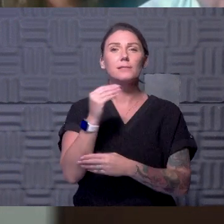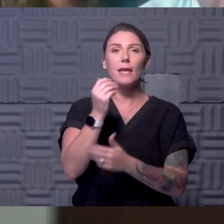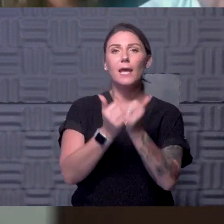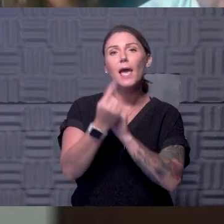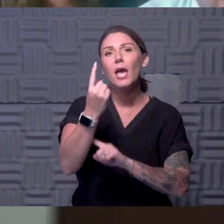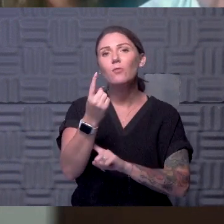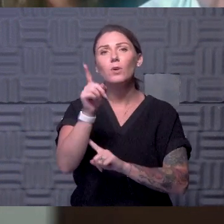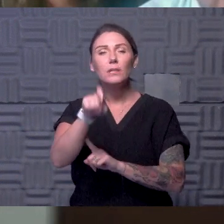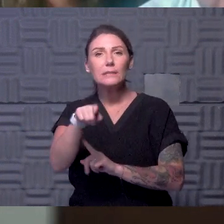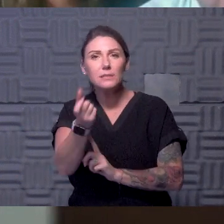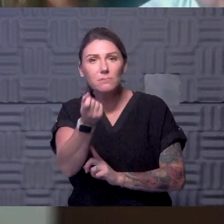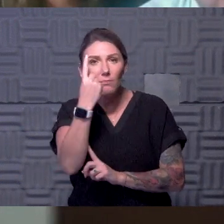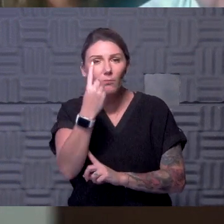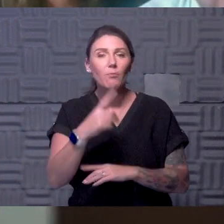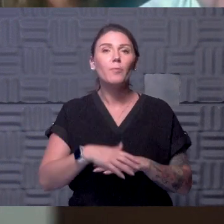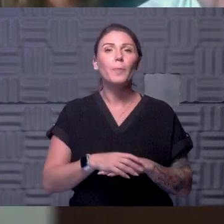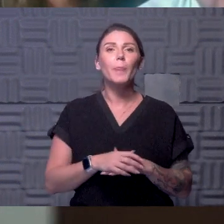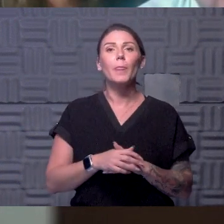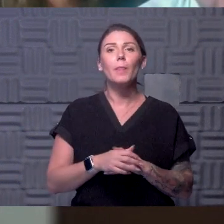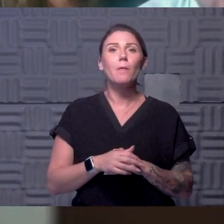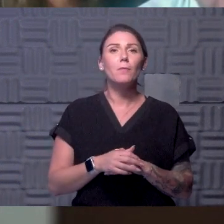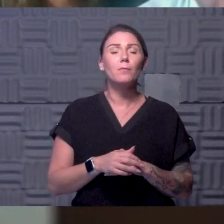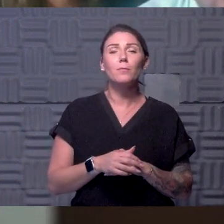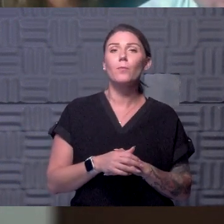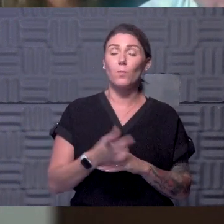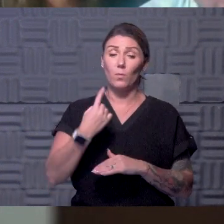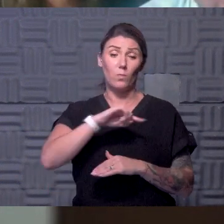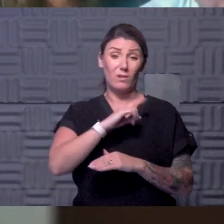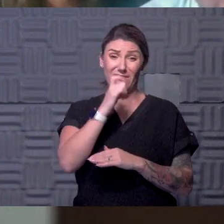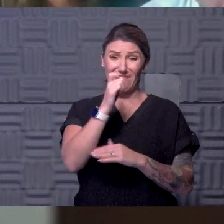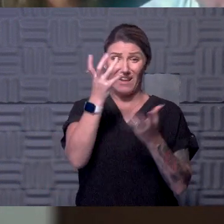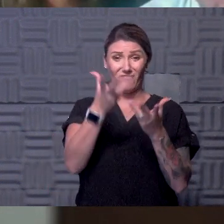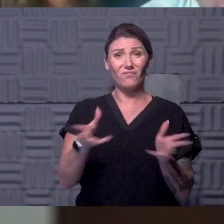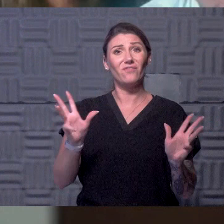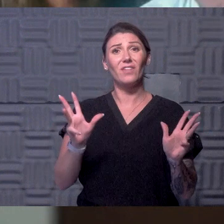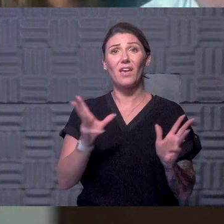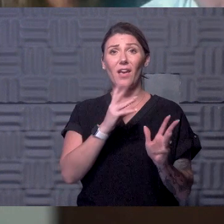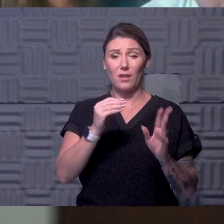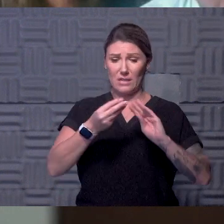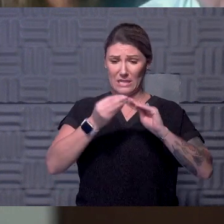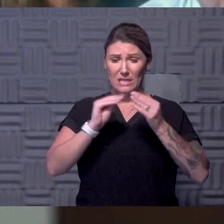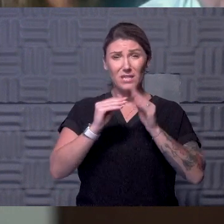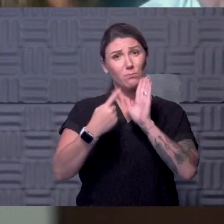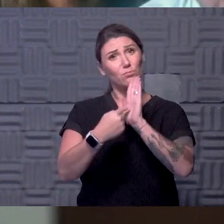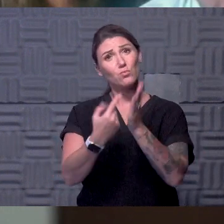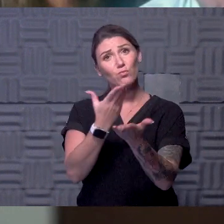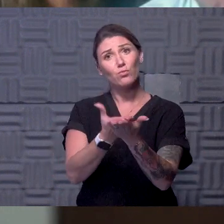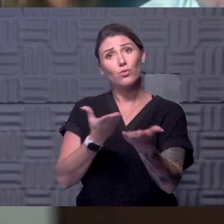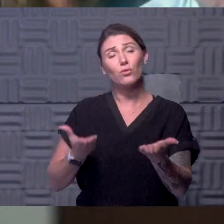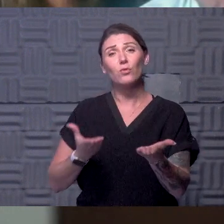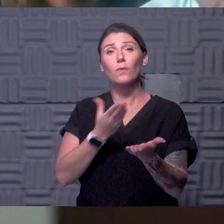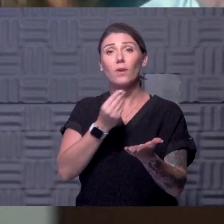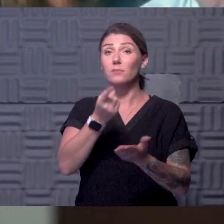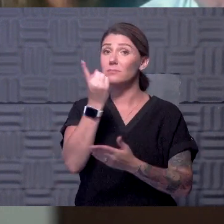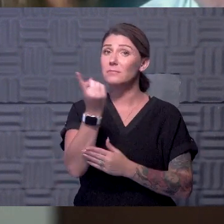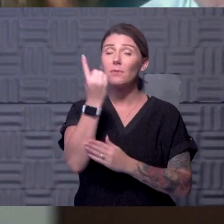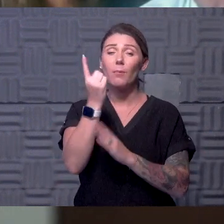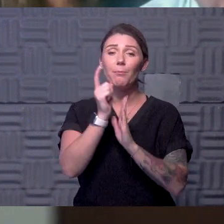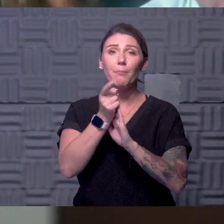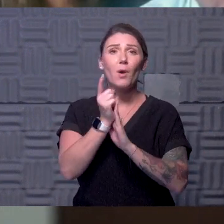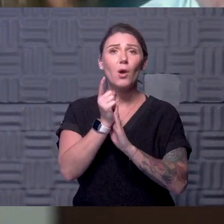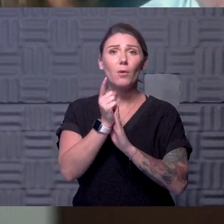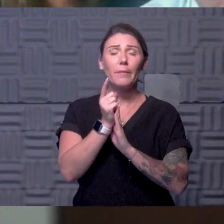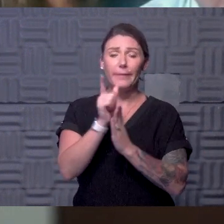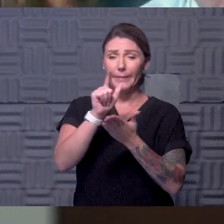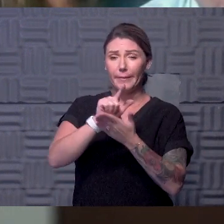has to understand that we're not through this, and the numbers show that. And at some point, the laws